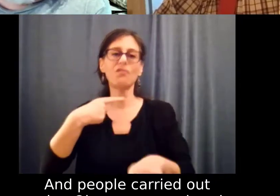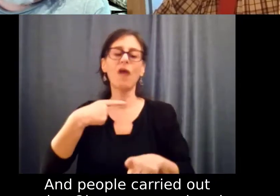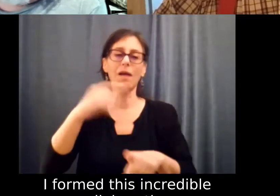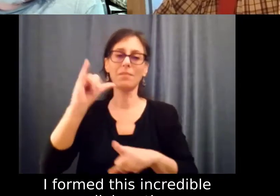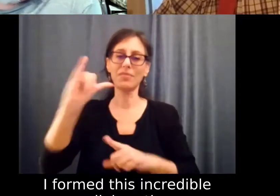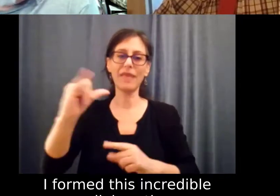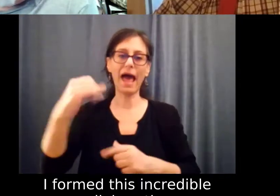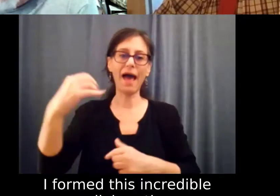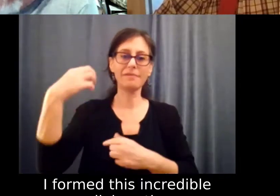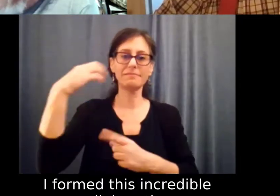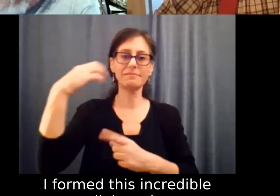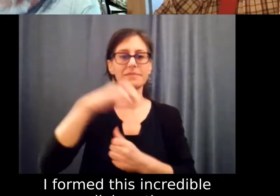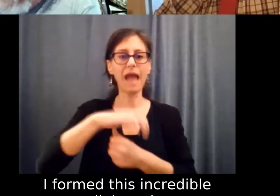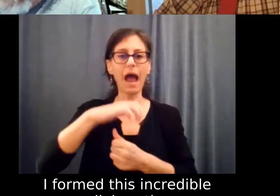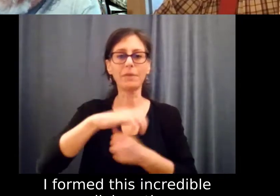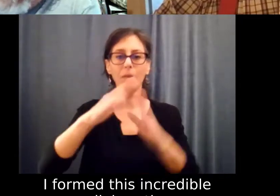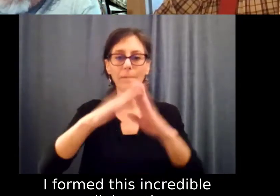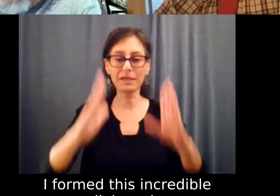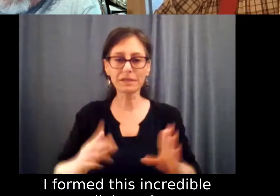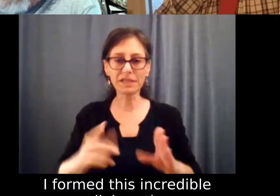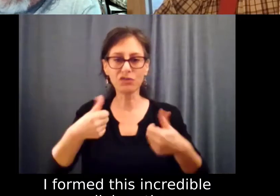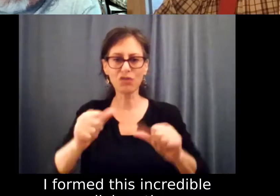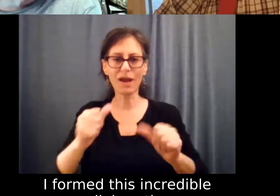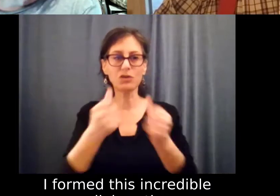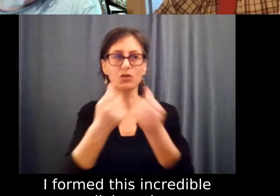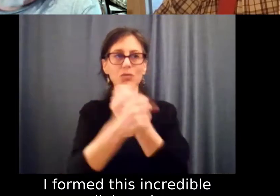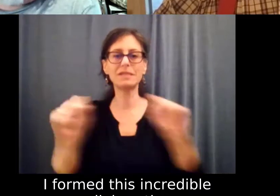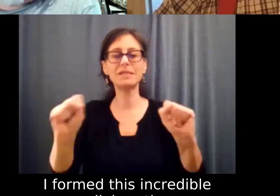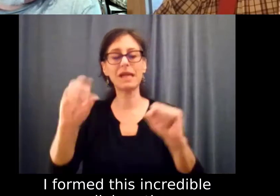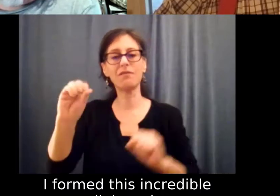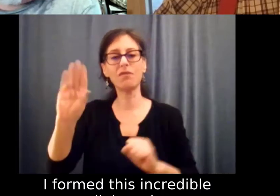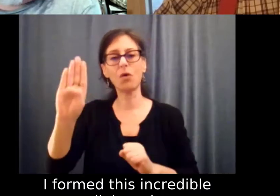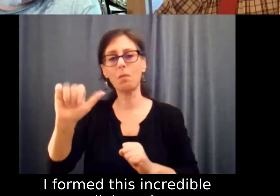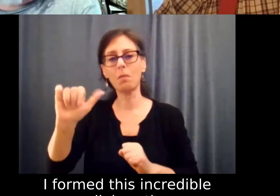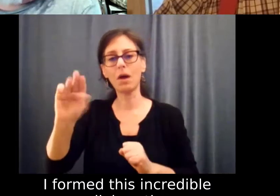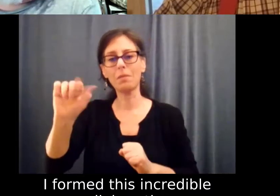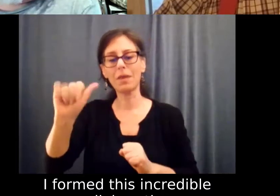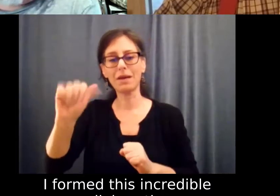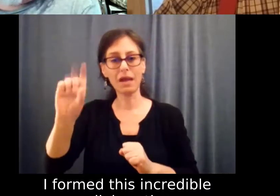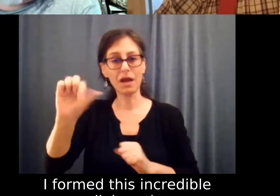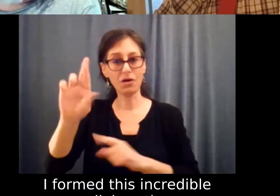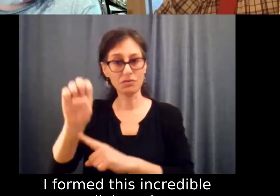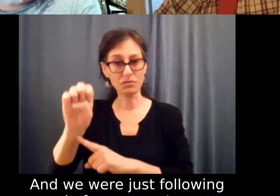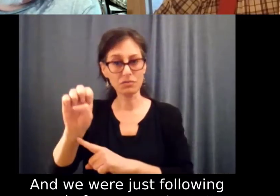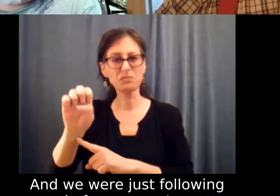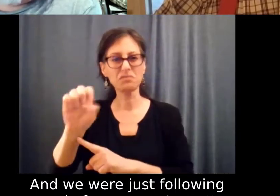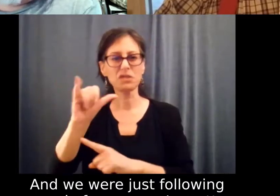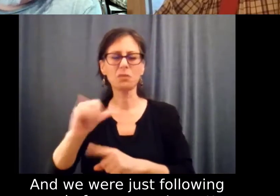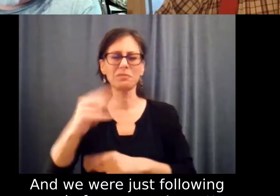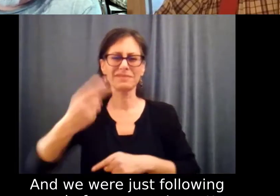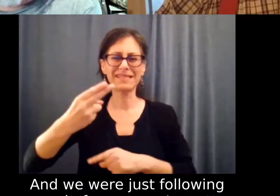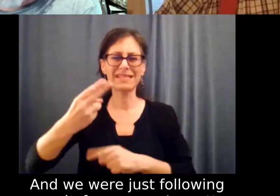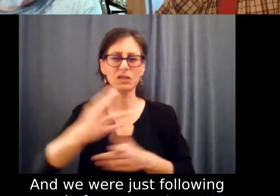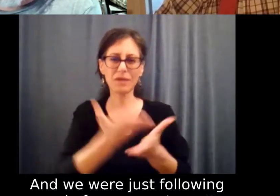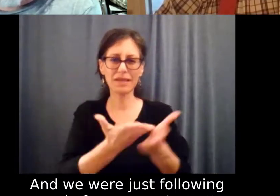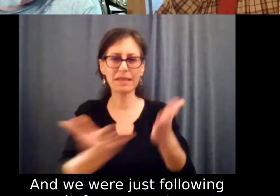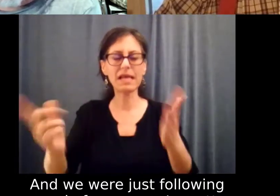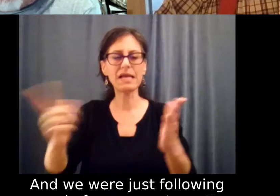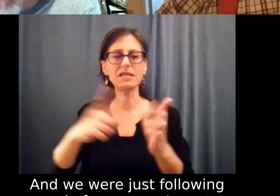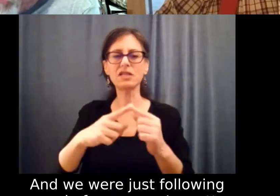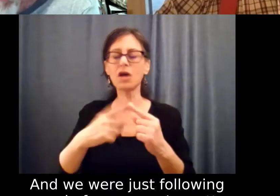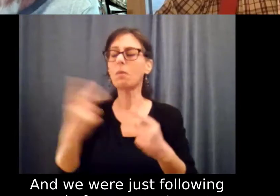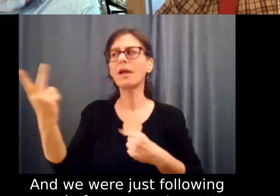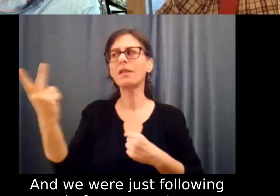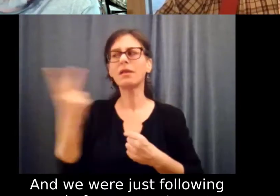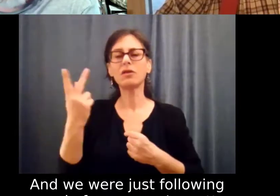such. But in the long run, look, Nicole and I formed this incredible collaboration, and we decided that we